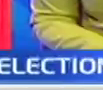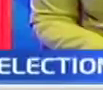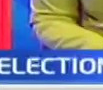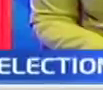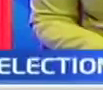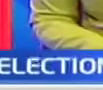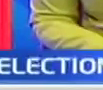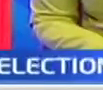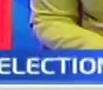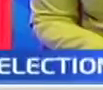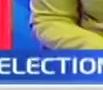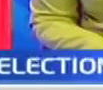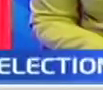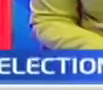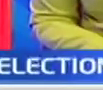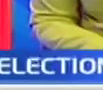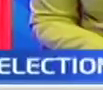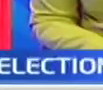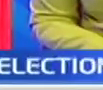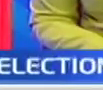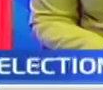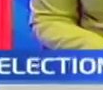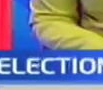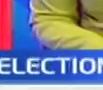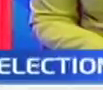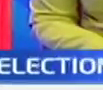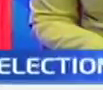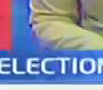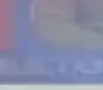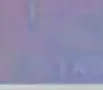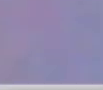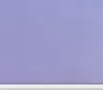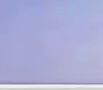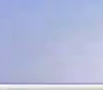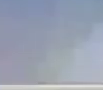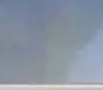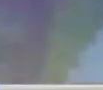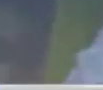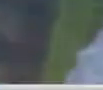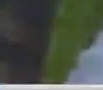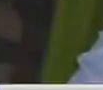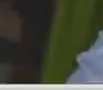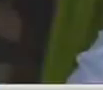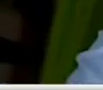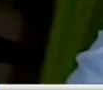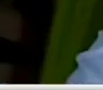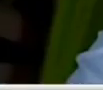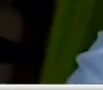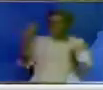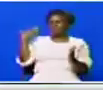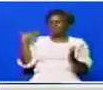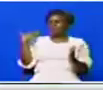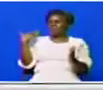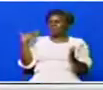Of course, the statement made by the IEBC CEO is a sharp contrast with what his boss, that is the chairman, had to say earlier in the